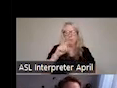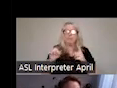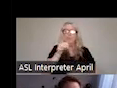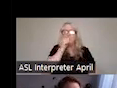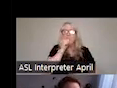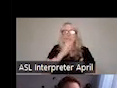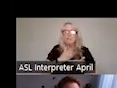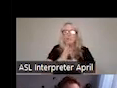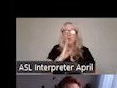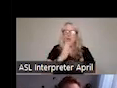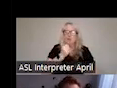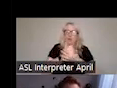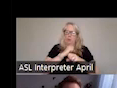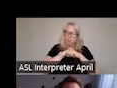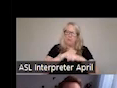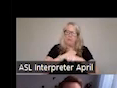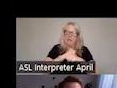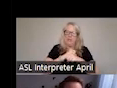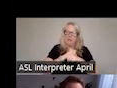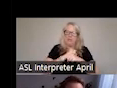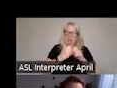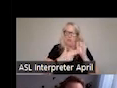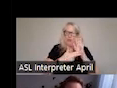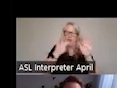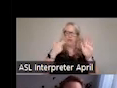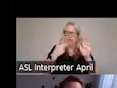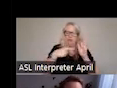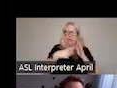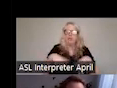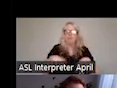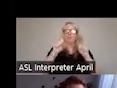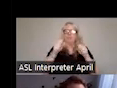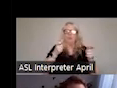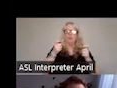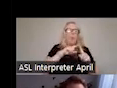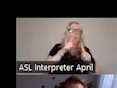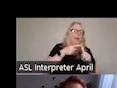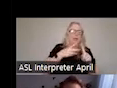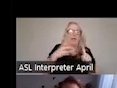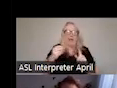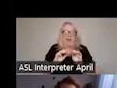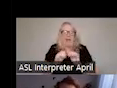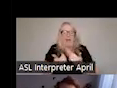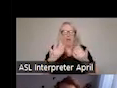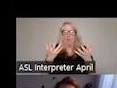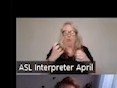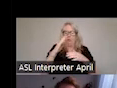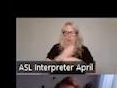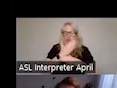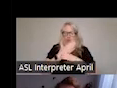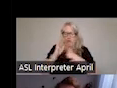help protect people against that stigma by putting them in control of when and how to share information.